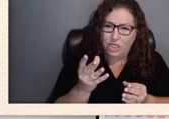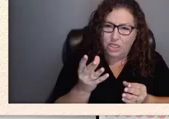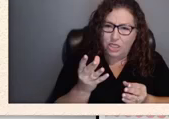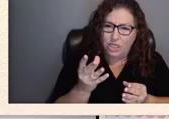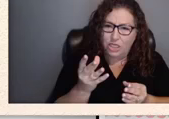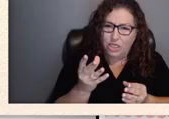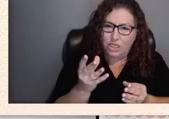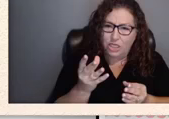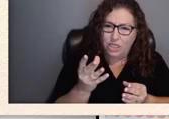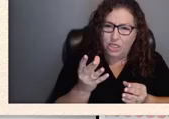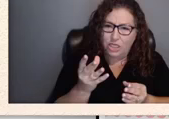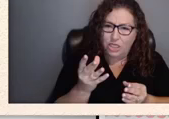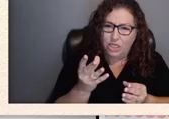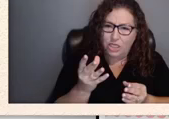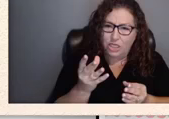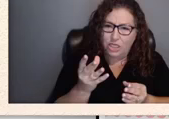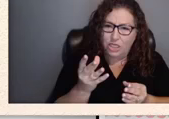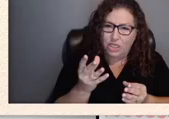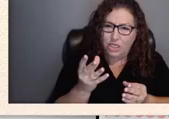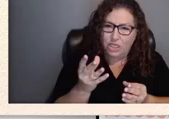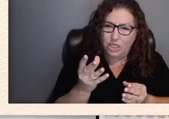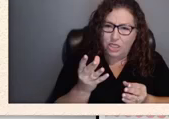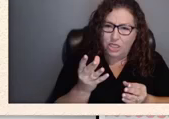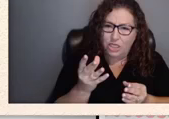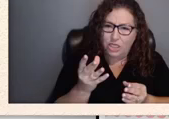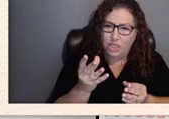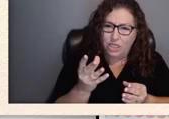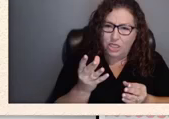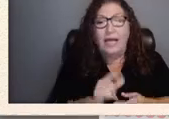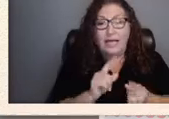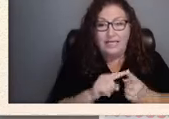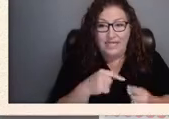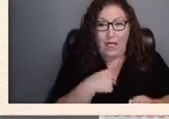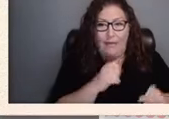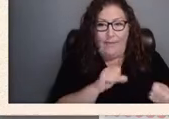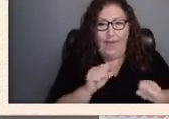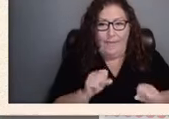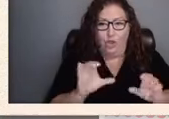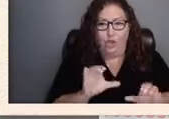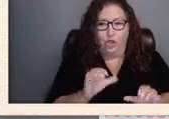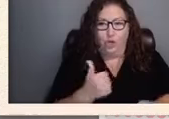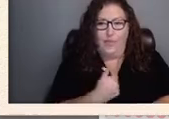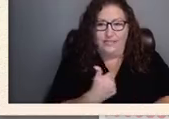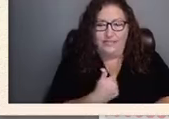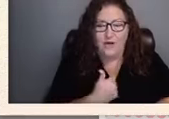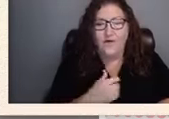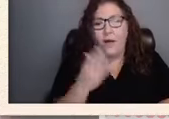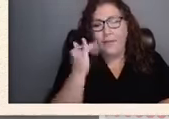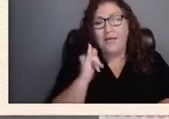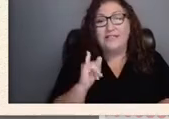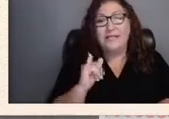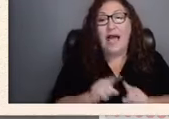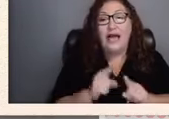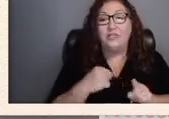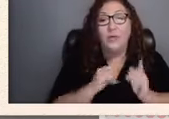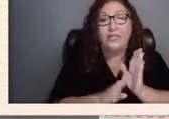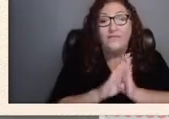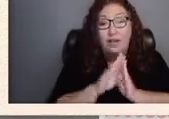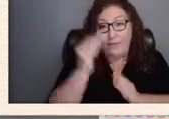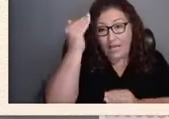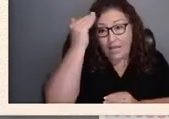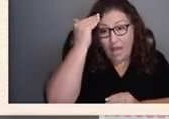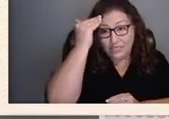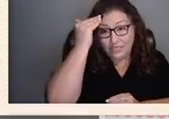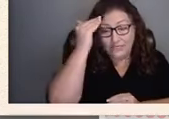take care of it? Will you help with it until I'm able to do so myself? Because as we develop cognitively within our brains over